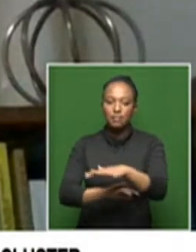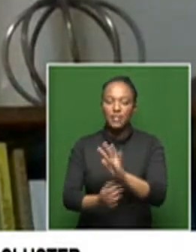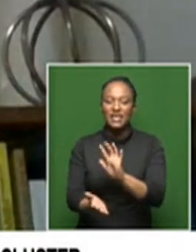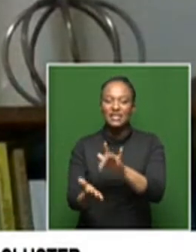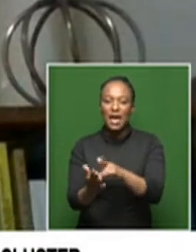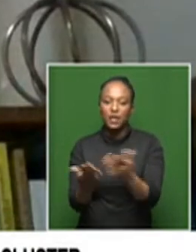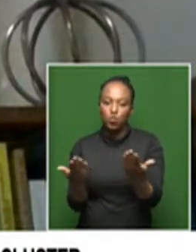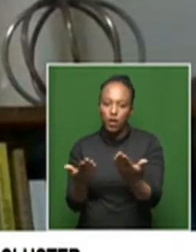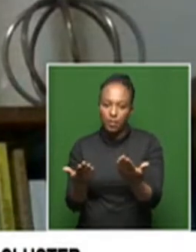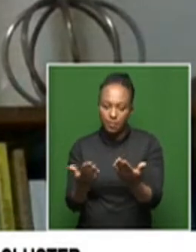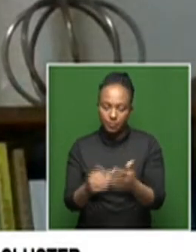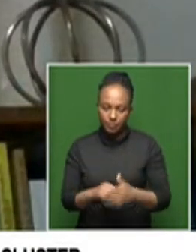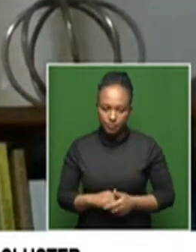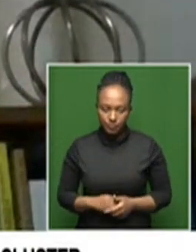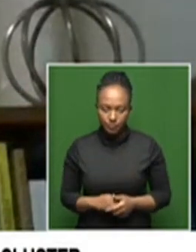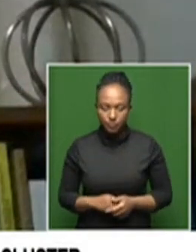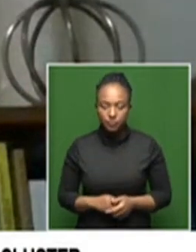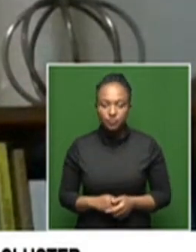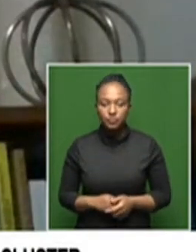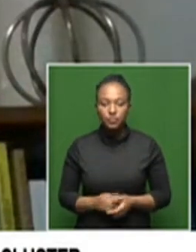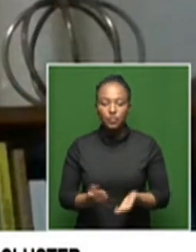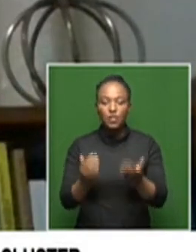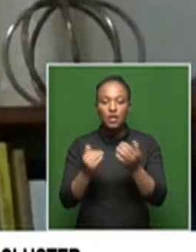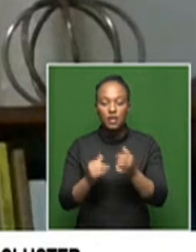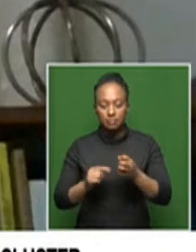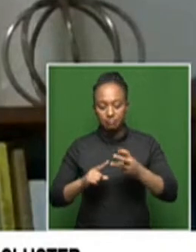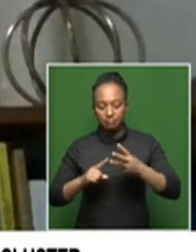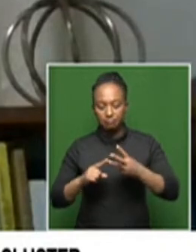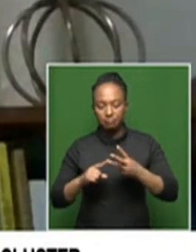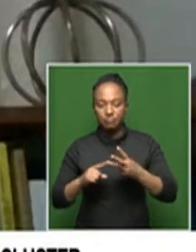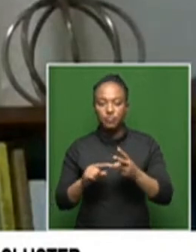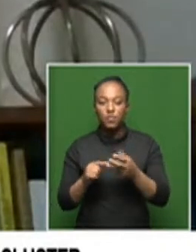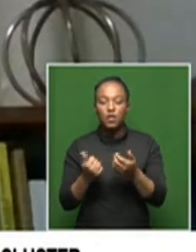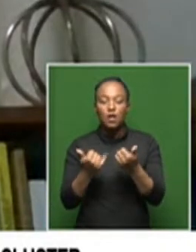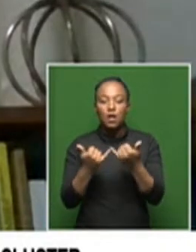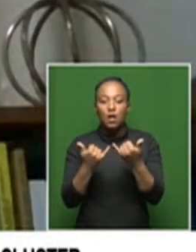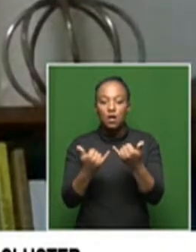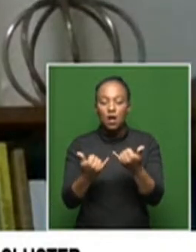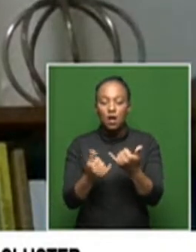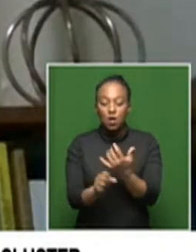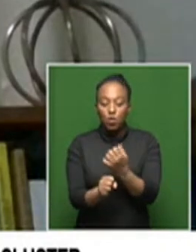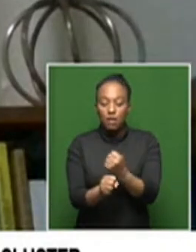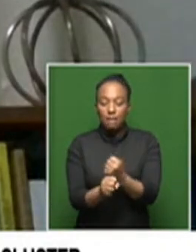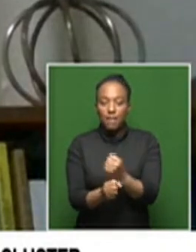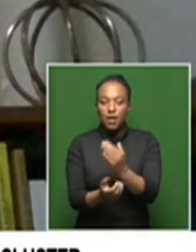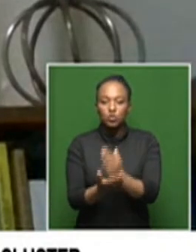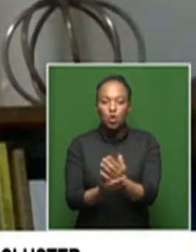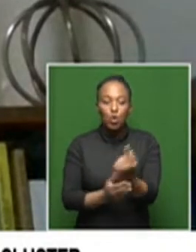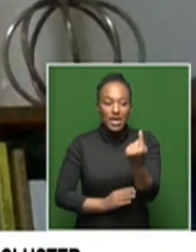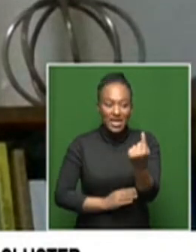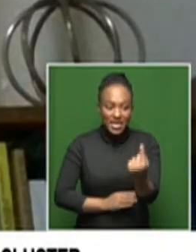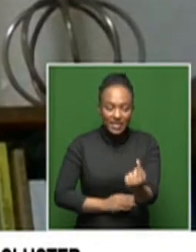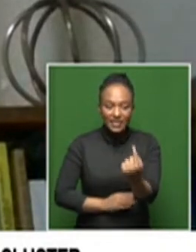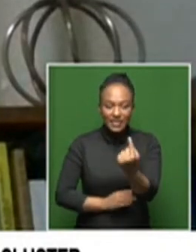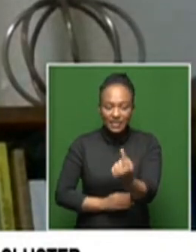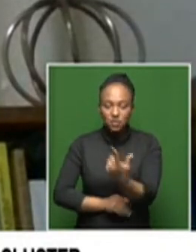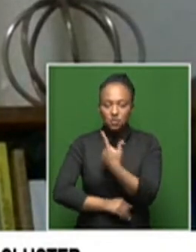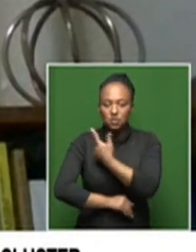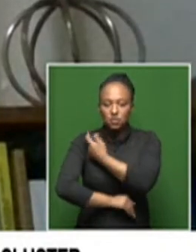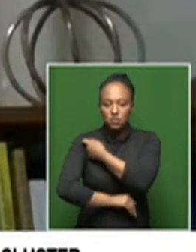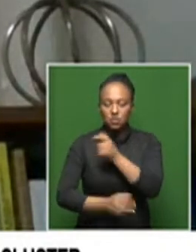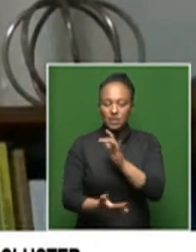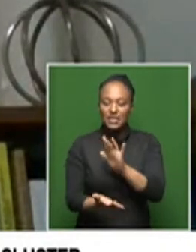of that. But then there's also a component where we are ensuring that every vaccination site is